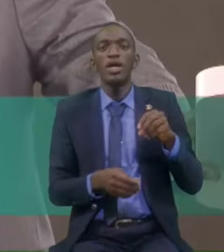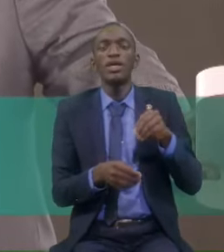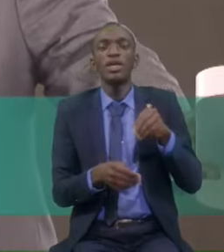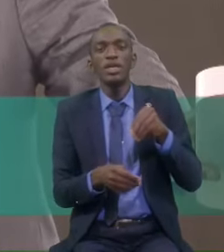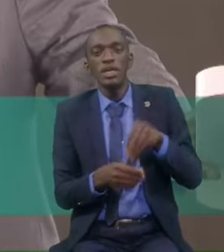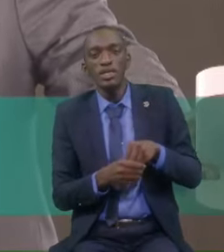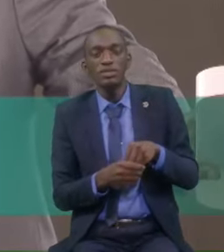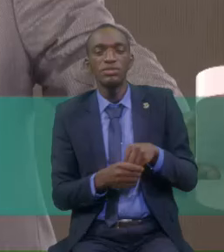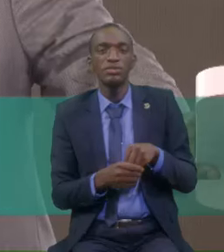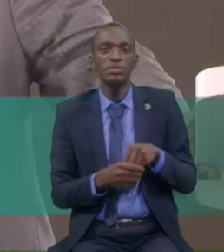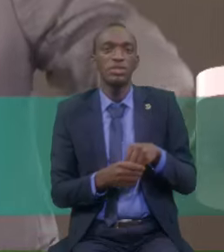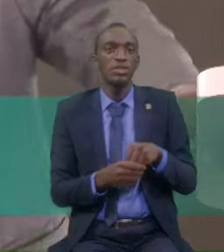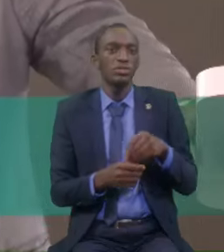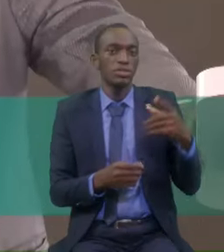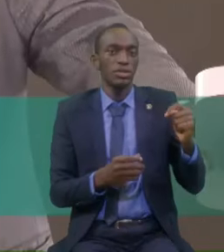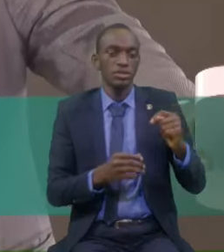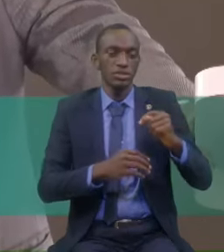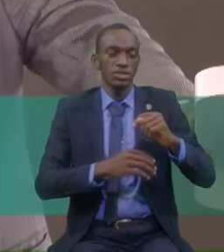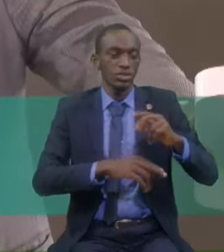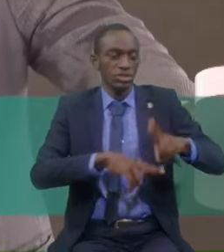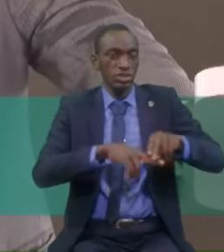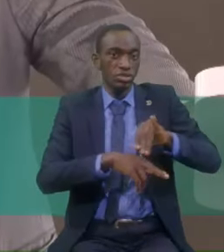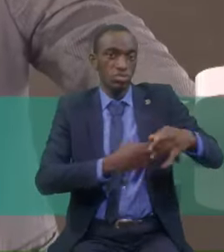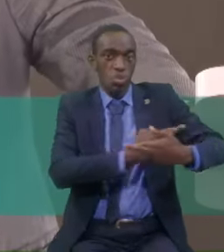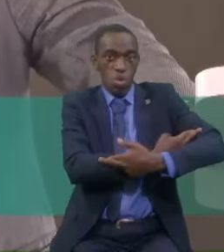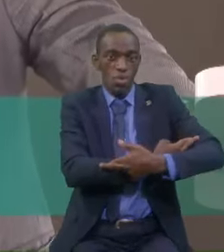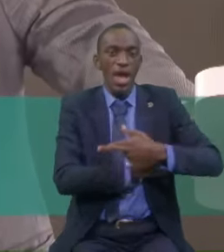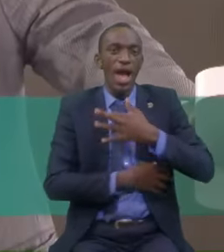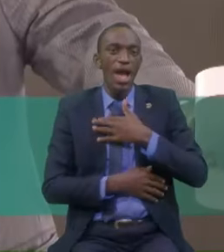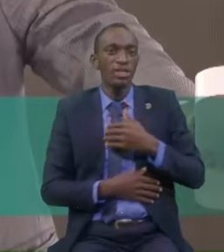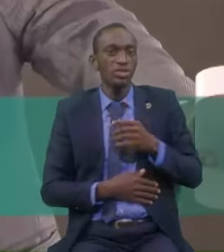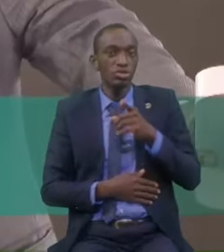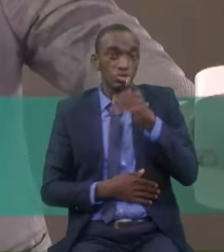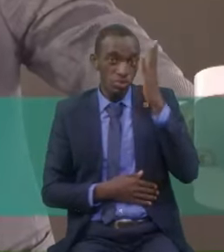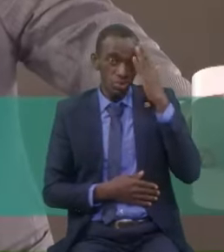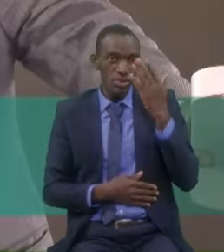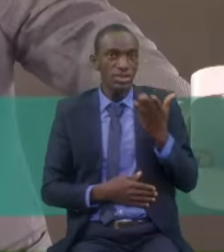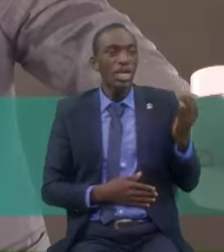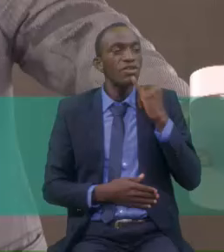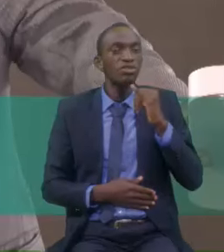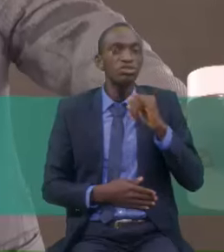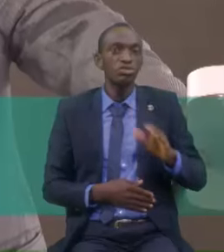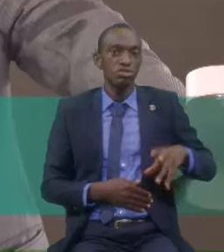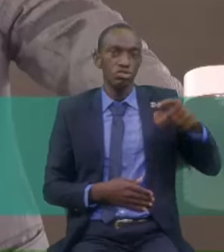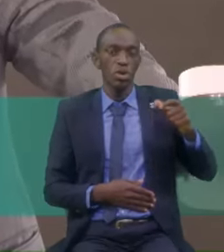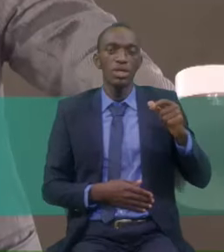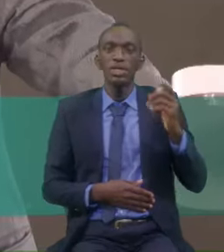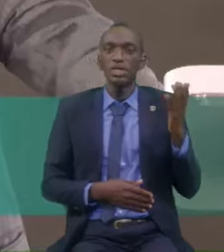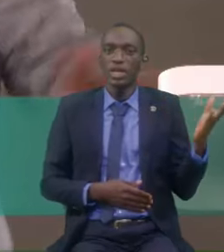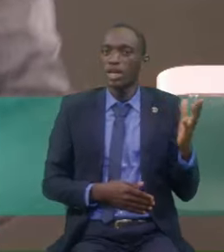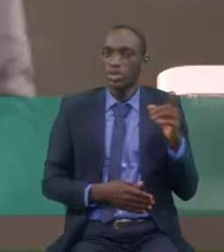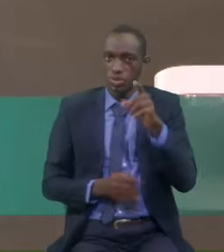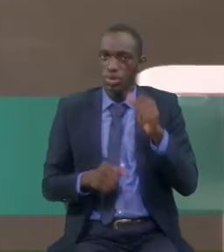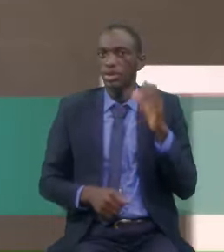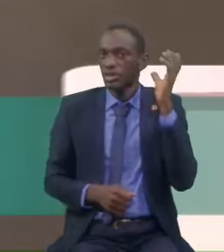the sitting room, and you know there's a barking dog there, you can hear the barking